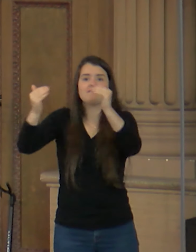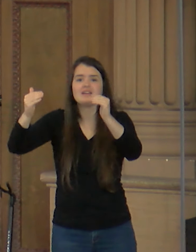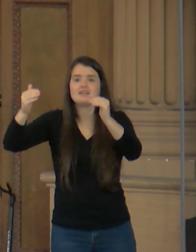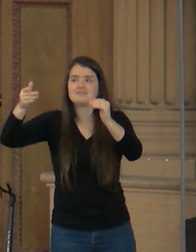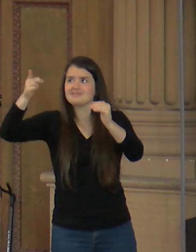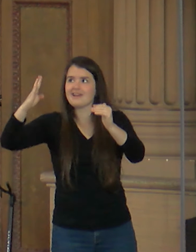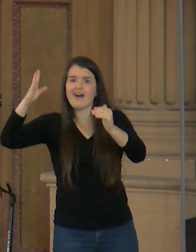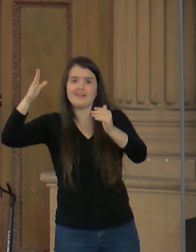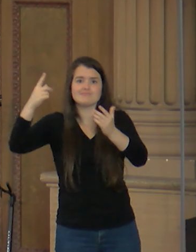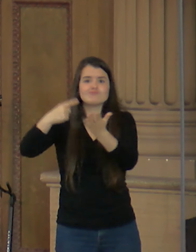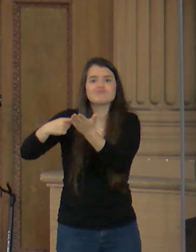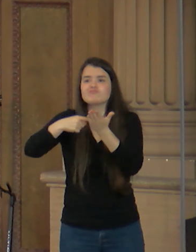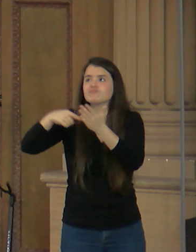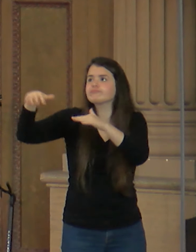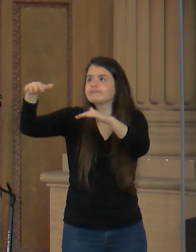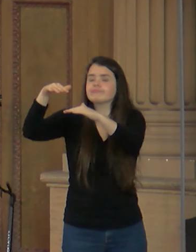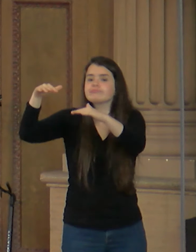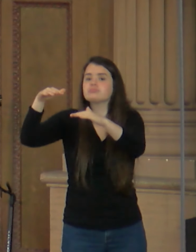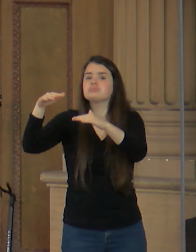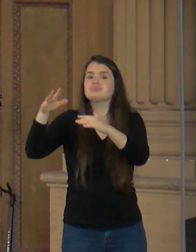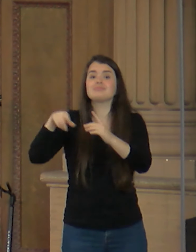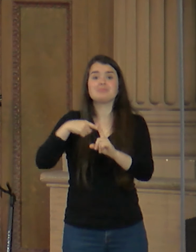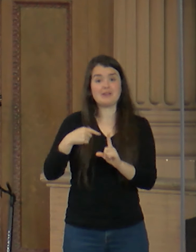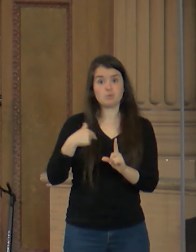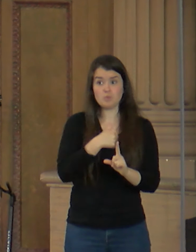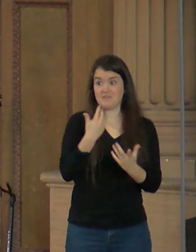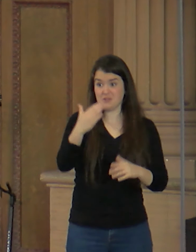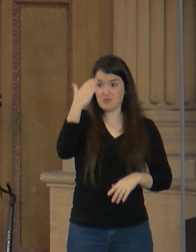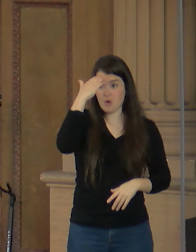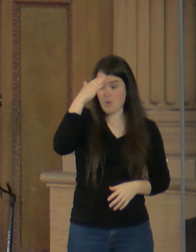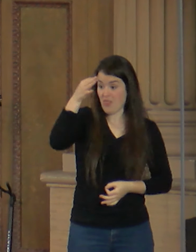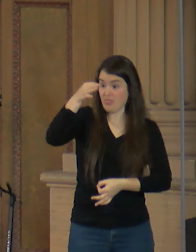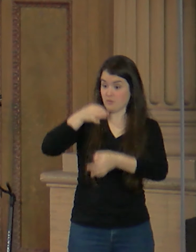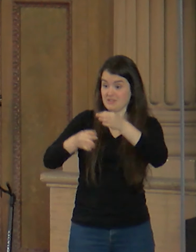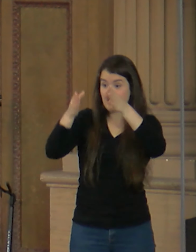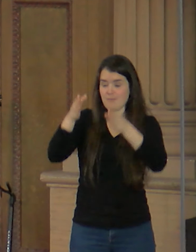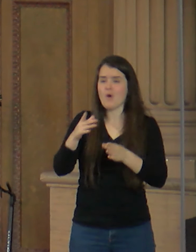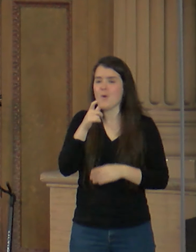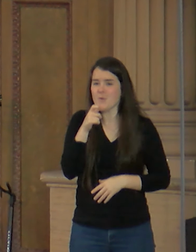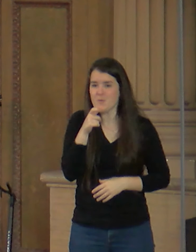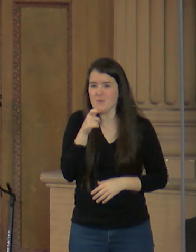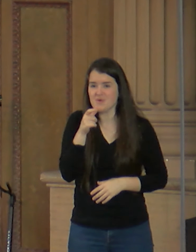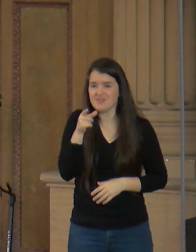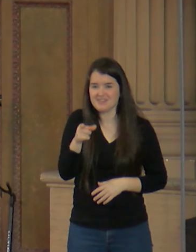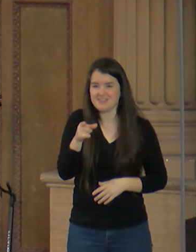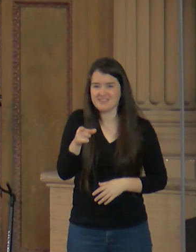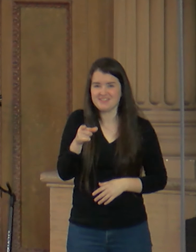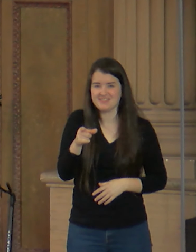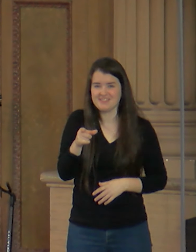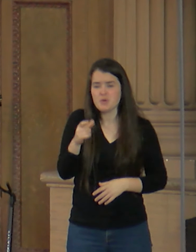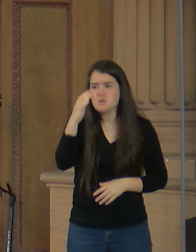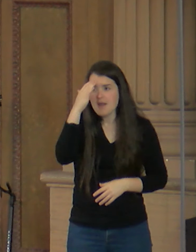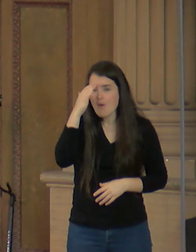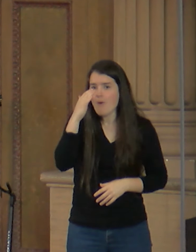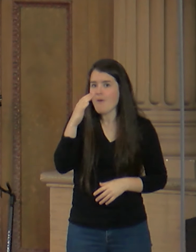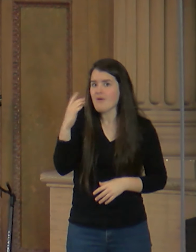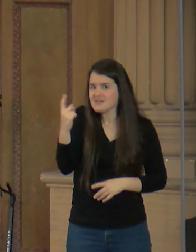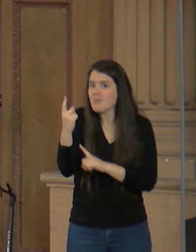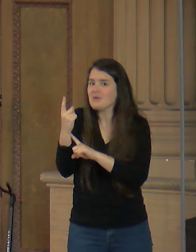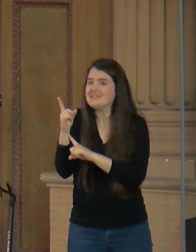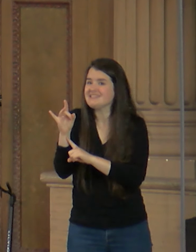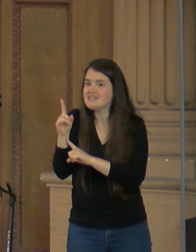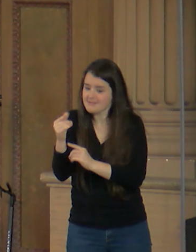of the Bible says about who this Redeemer is. We know that we do have one who went down to the dust of death and then